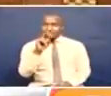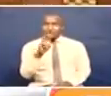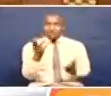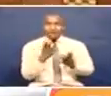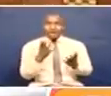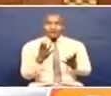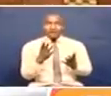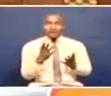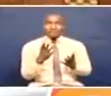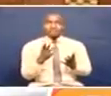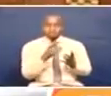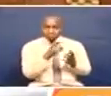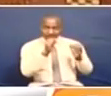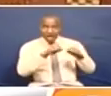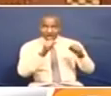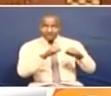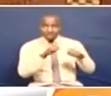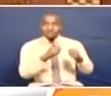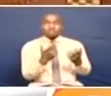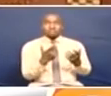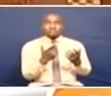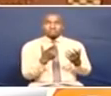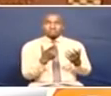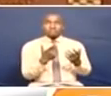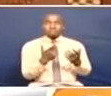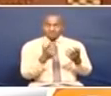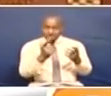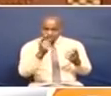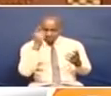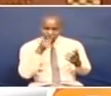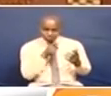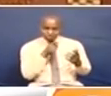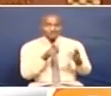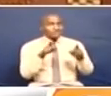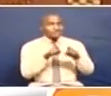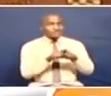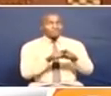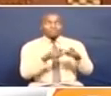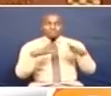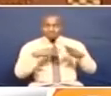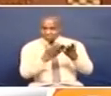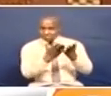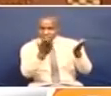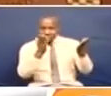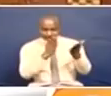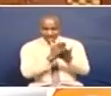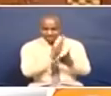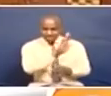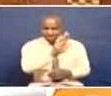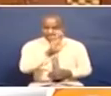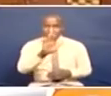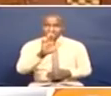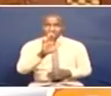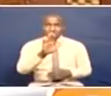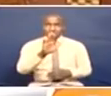king agreed to be subjected to the law and to allow the citizens their individual rights